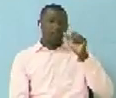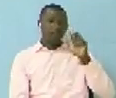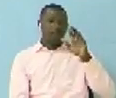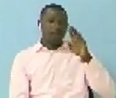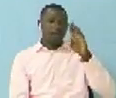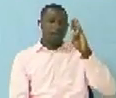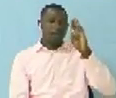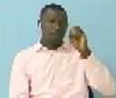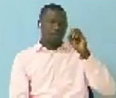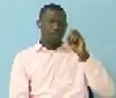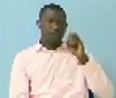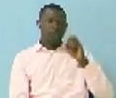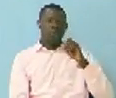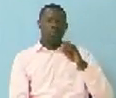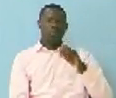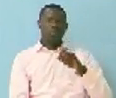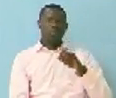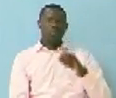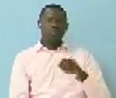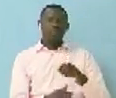When he appeared before the panel,